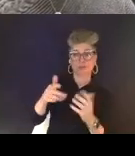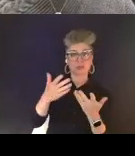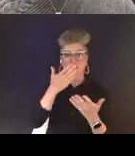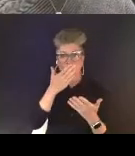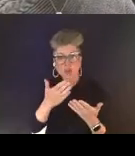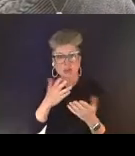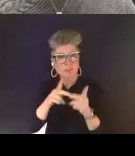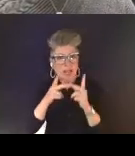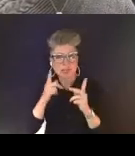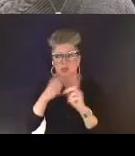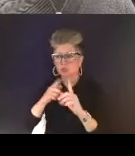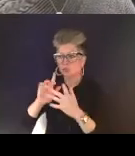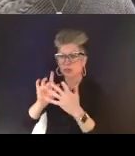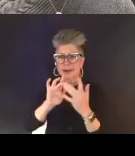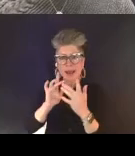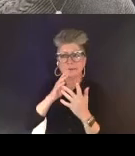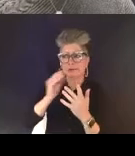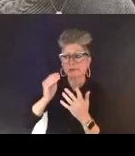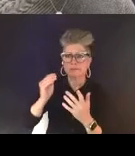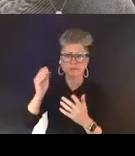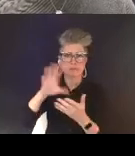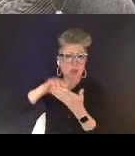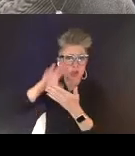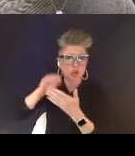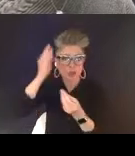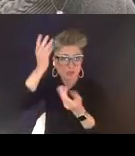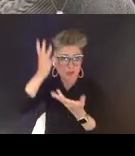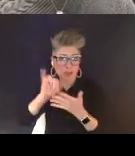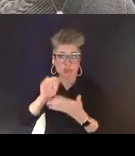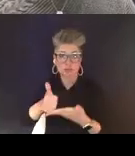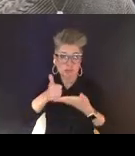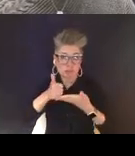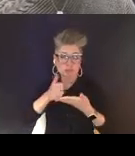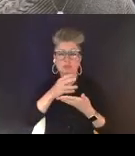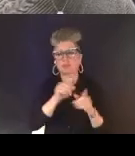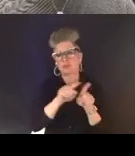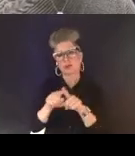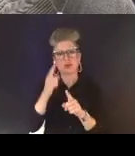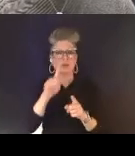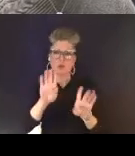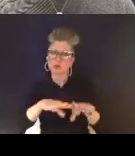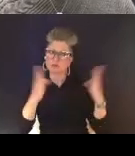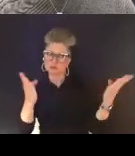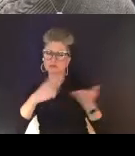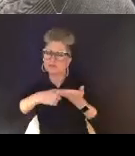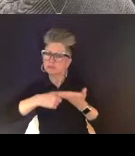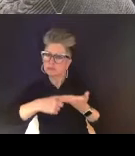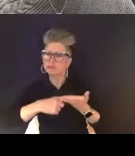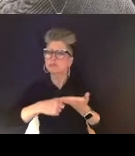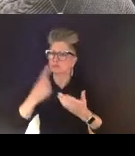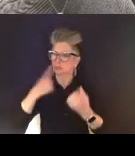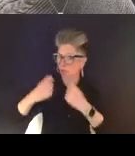connect and at least hear some information that could be helpful, and then to allow some discussion and